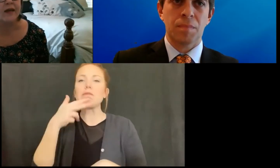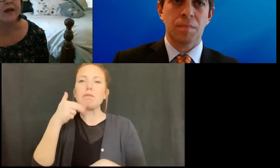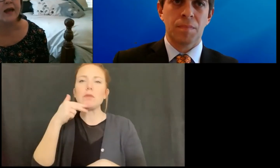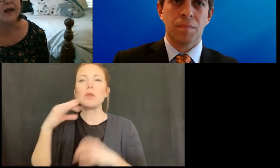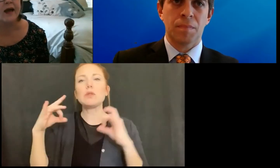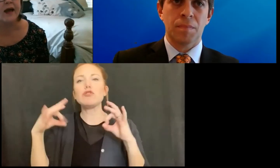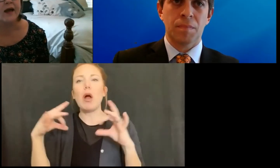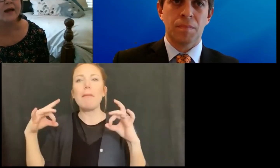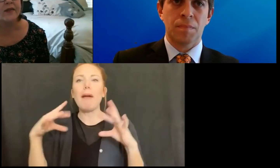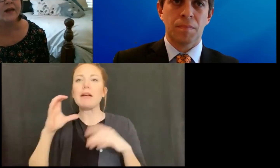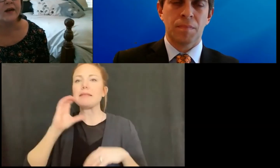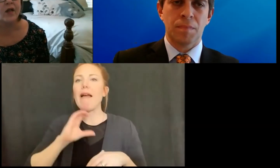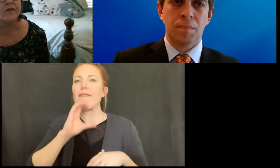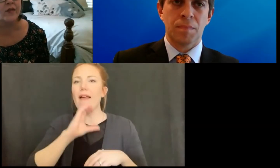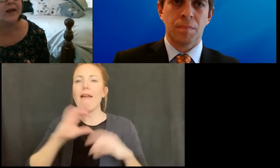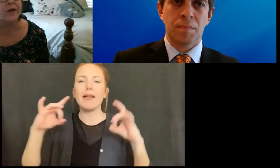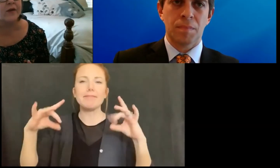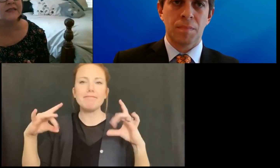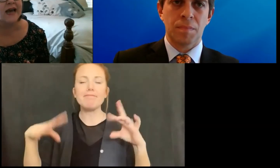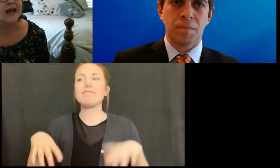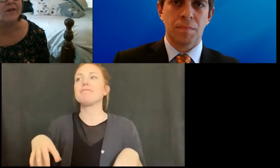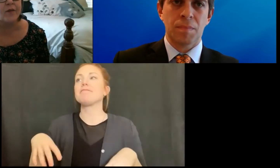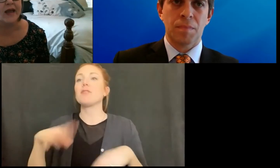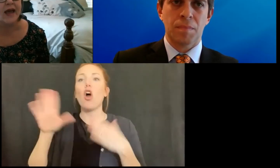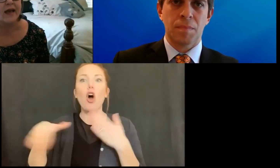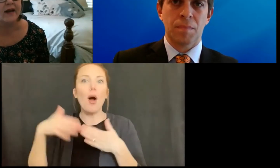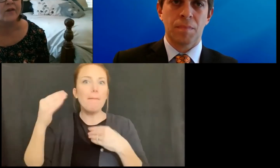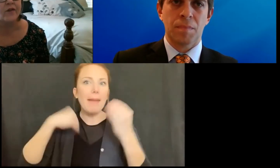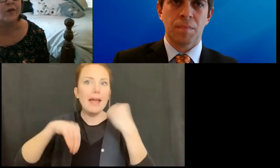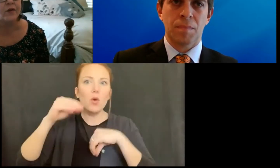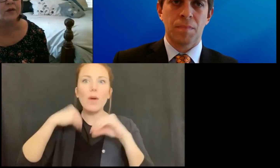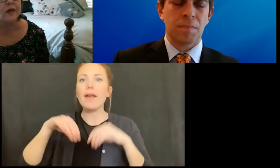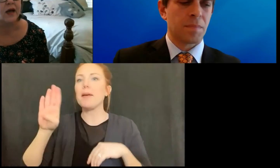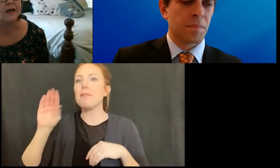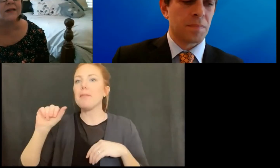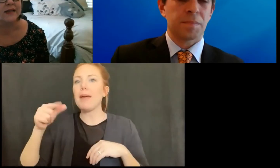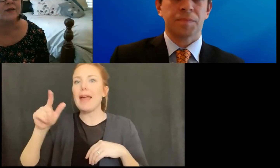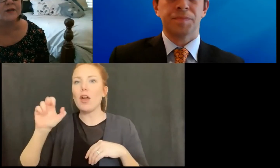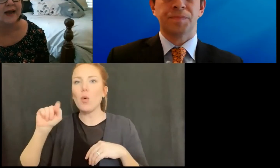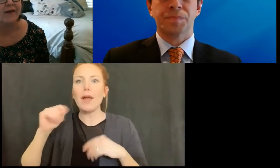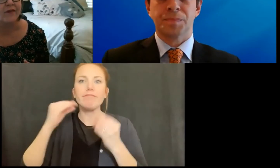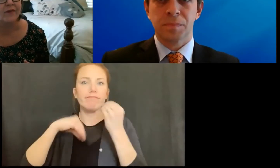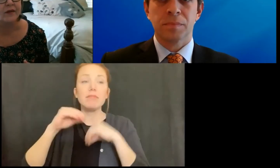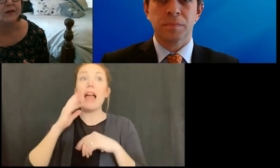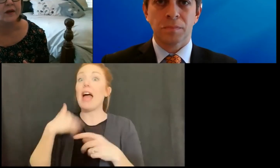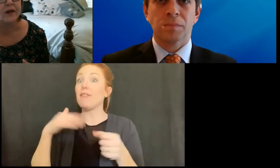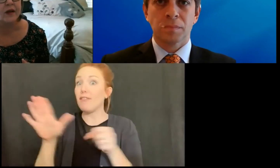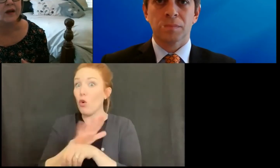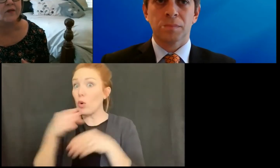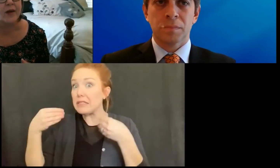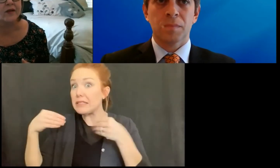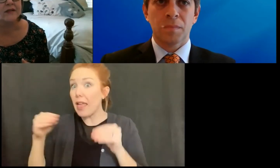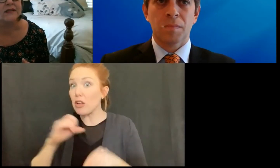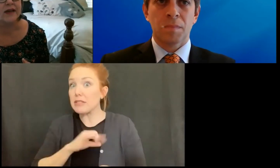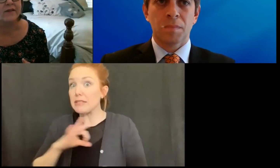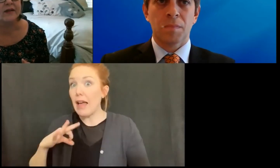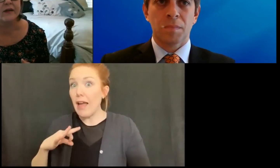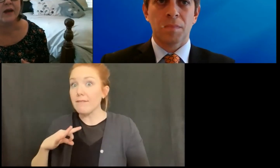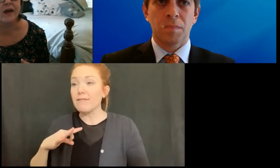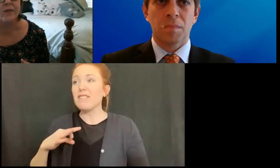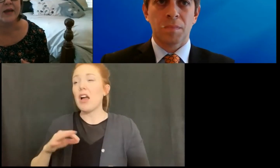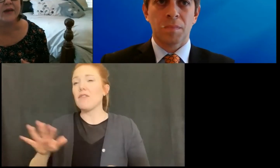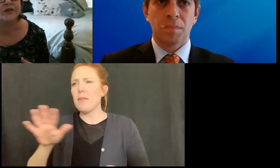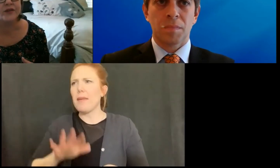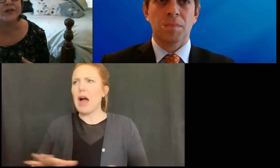cafe. And then all of the banquet staff. We had a full sales staff of about